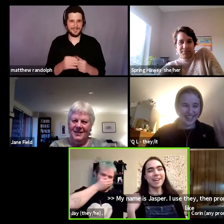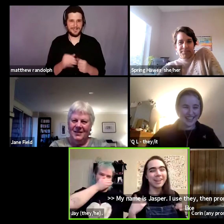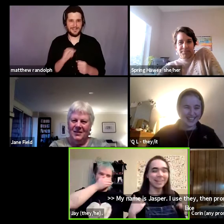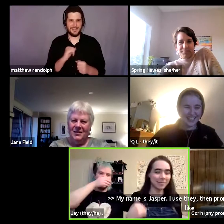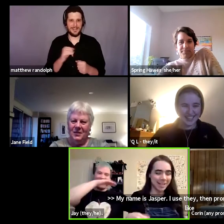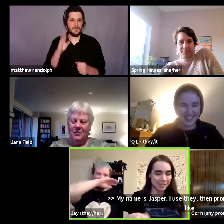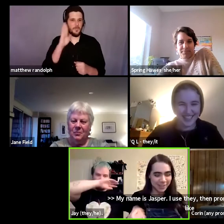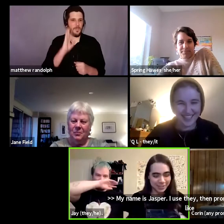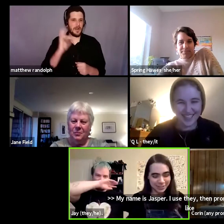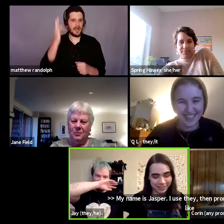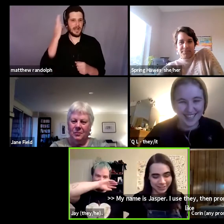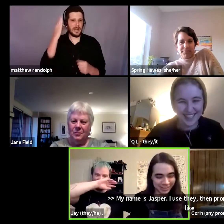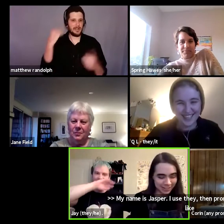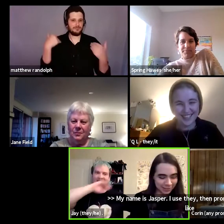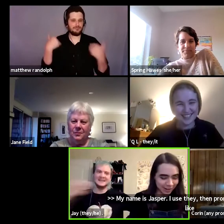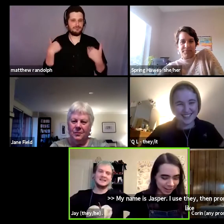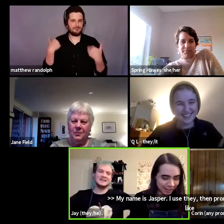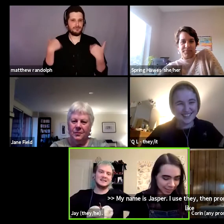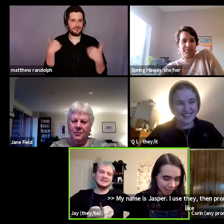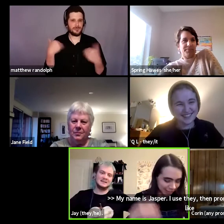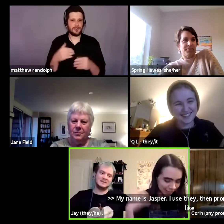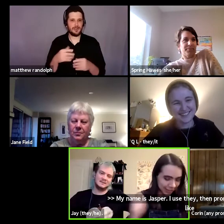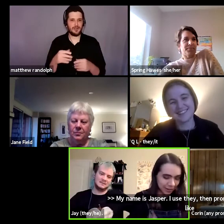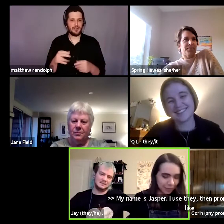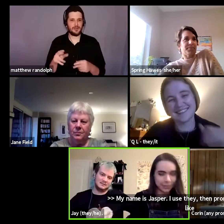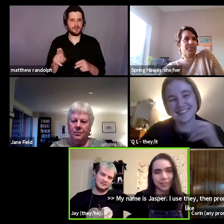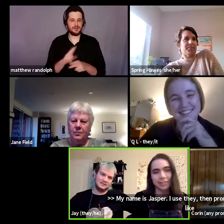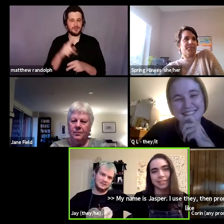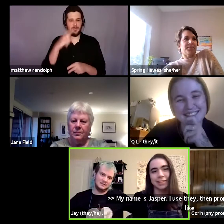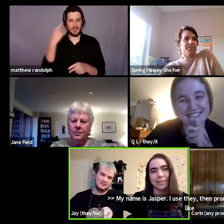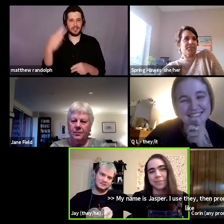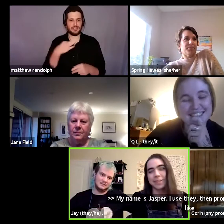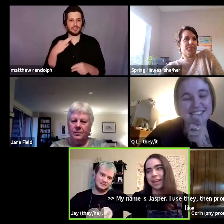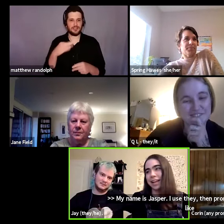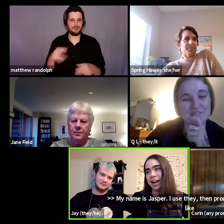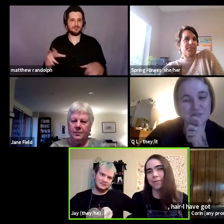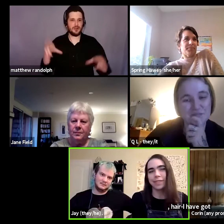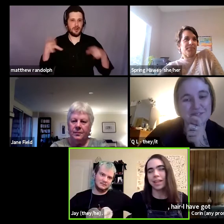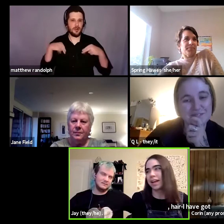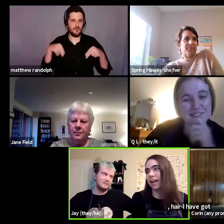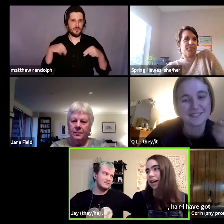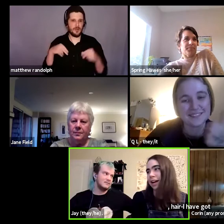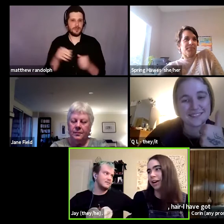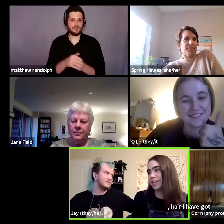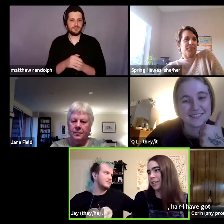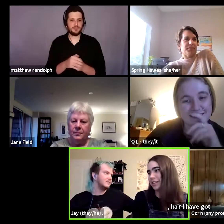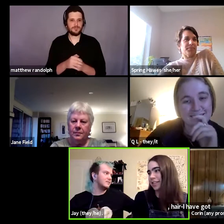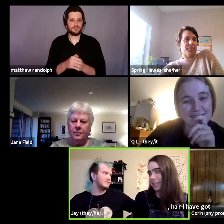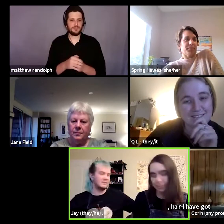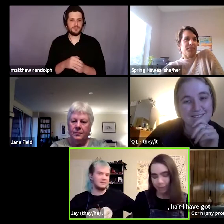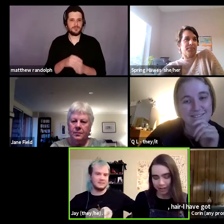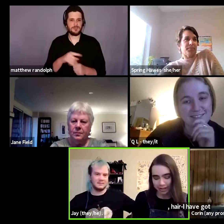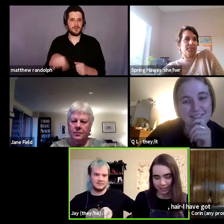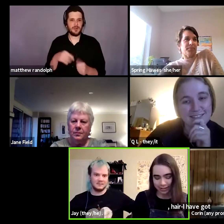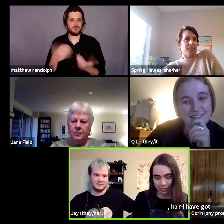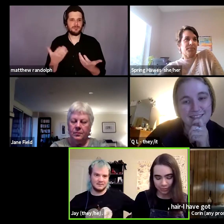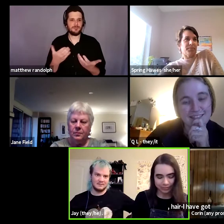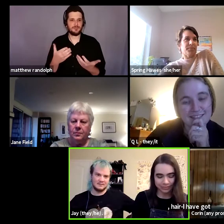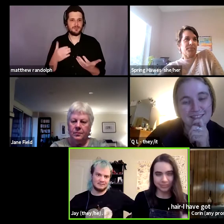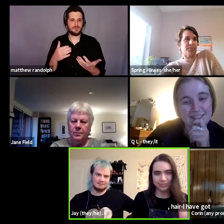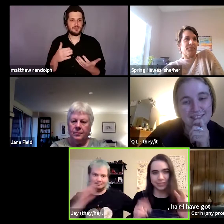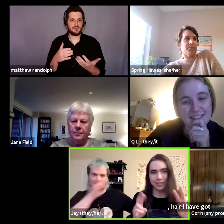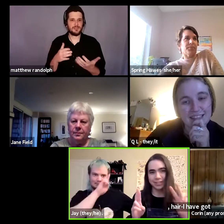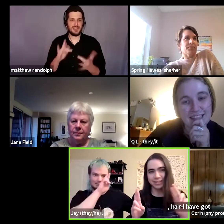got brown hair a little past my shoulders, wearing like a black shirt and overalls. Yeah. Our internet's kind of spotty,